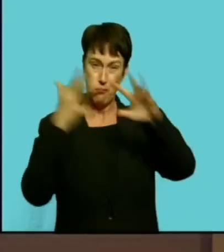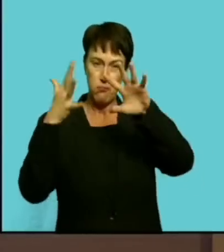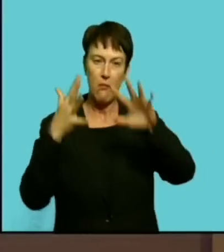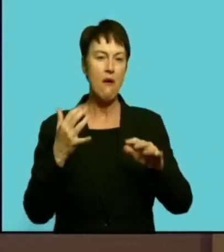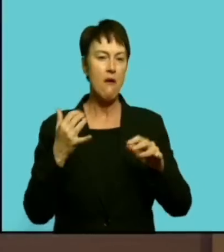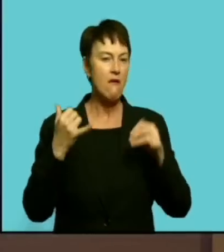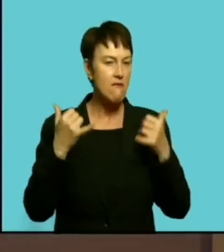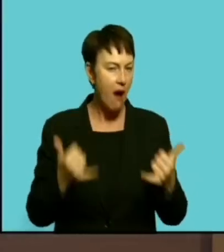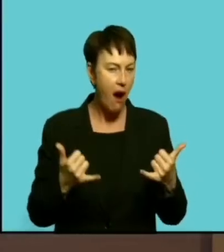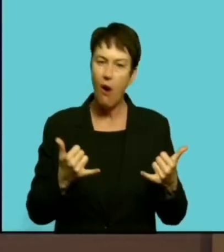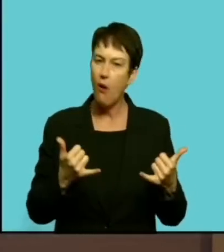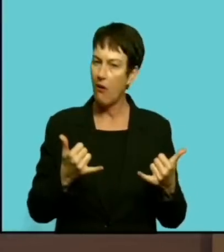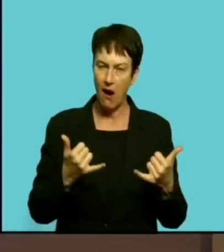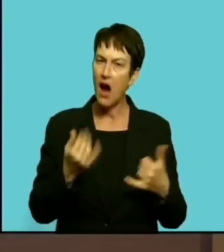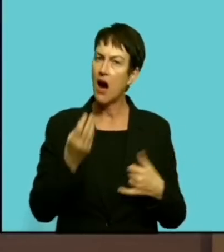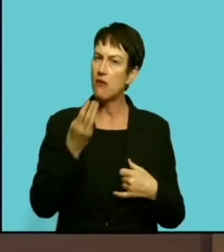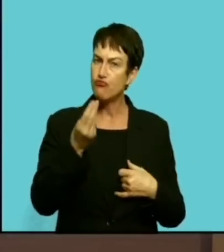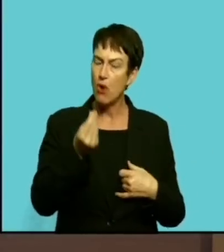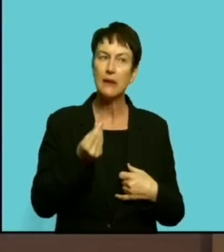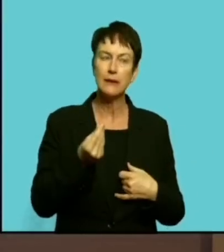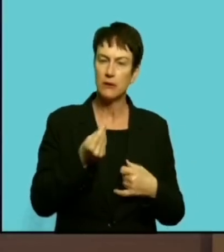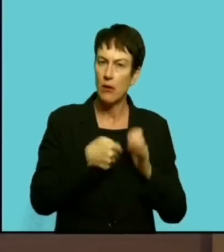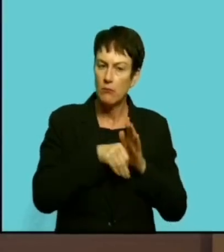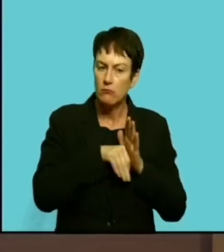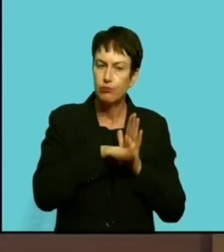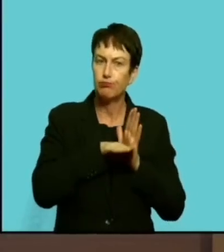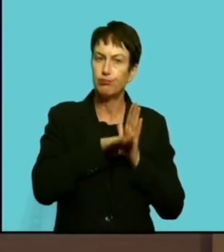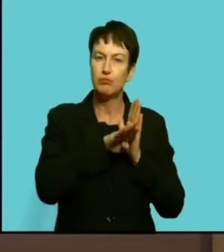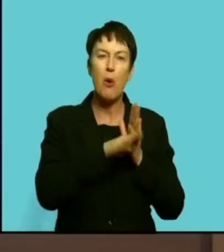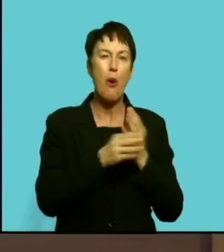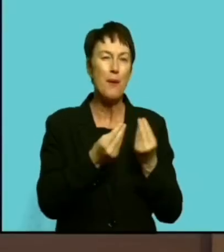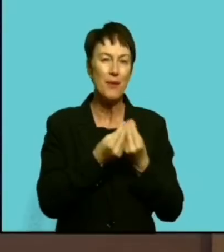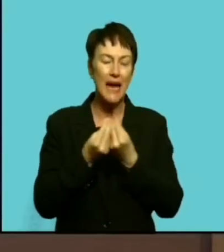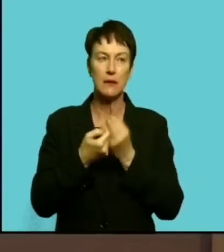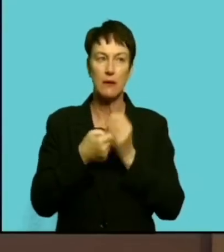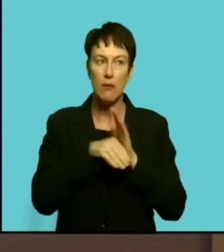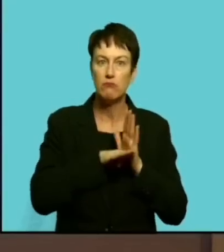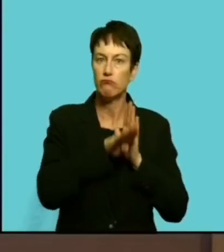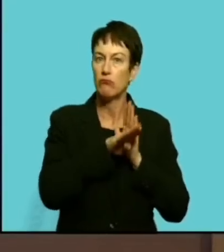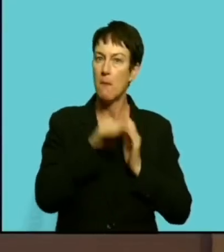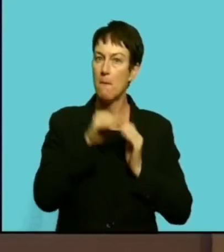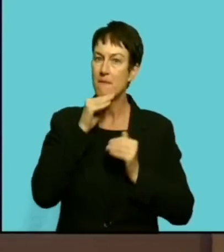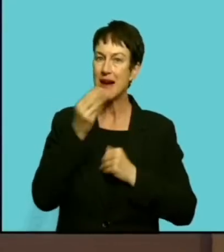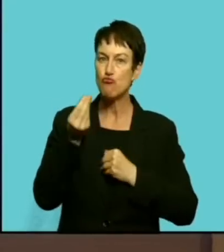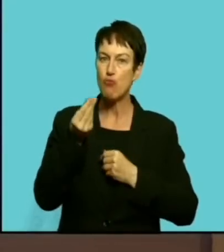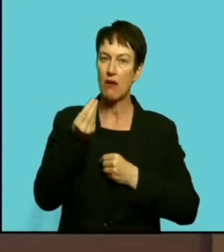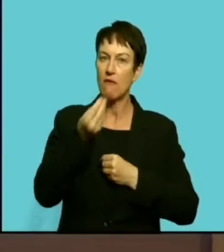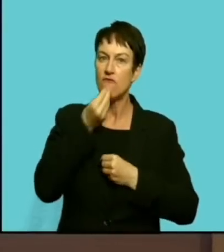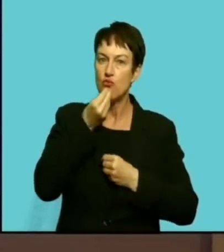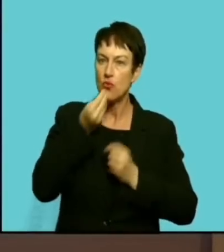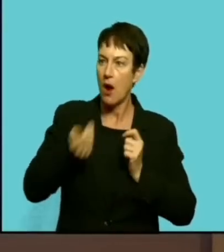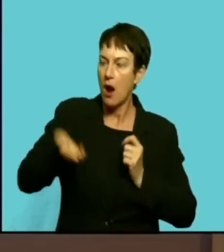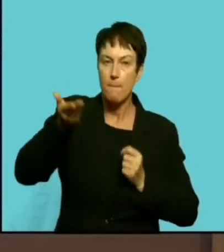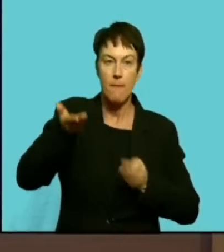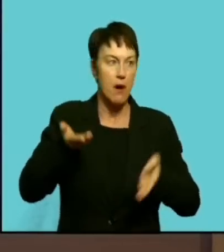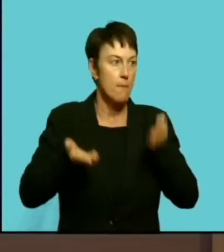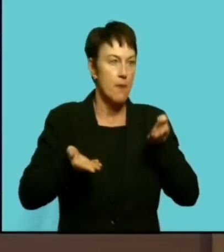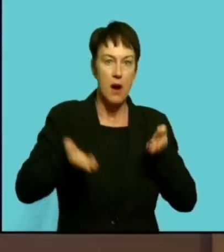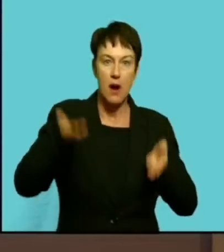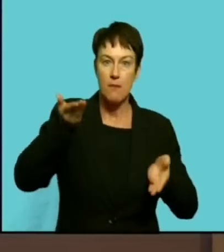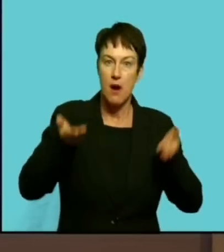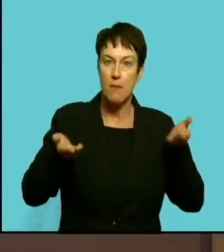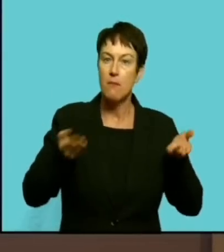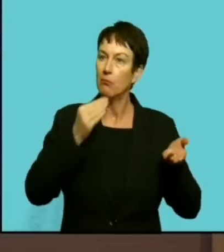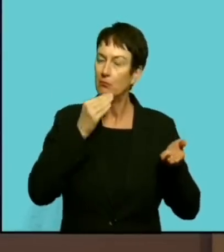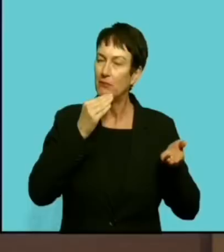increased prices of many goods and commodities. These prices have been given fresh impetus from